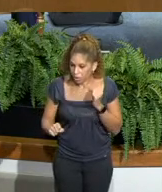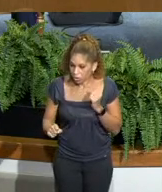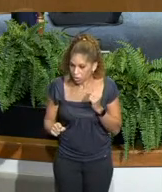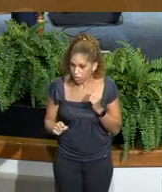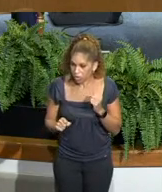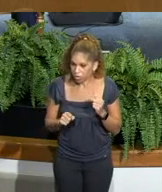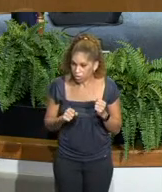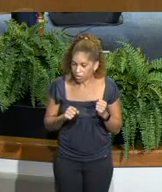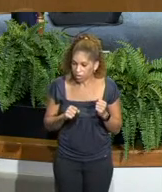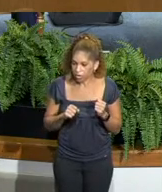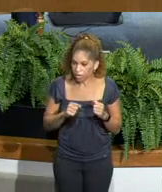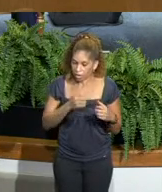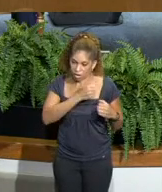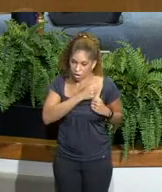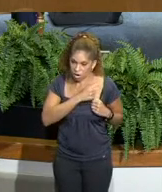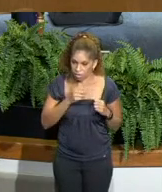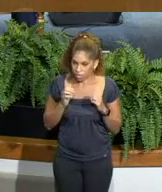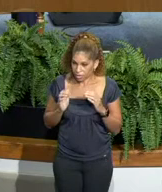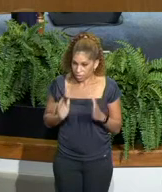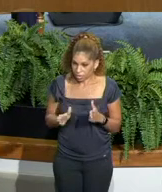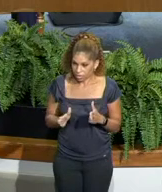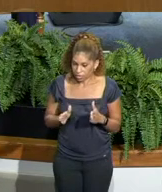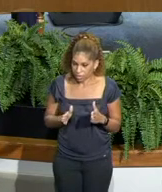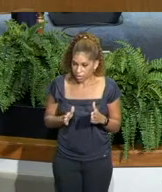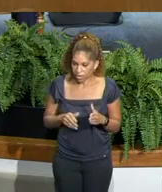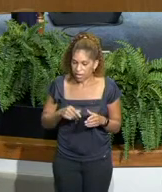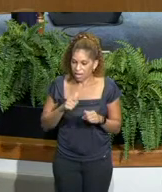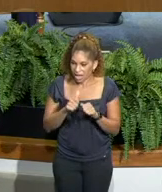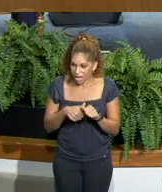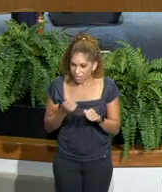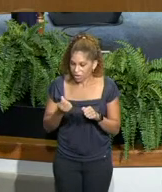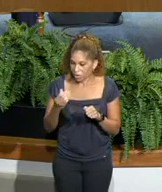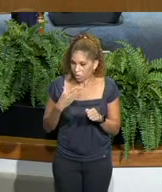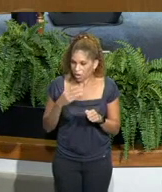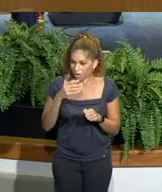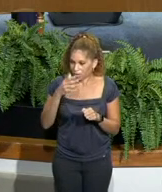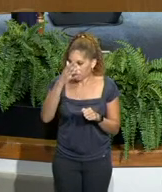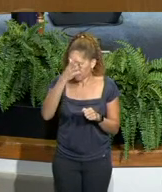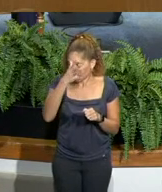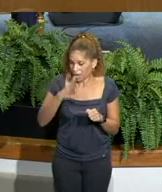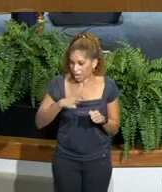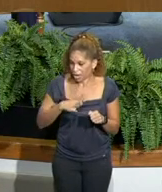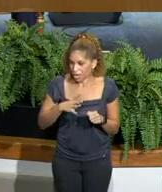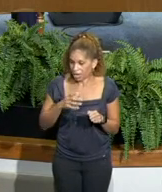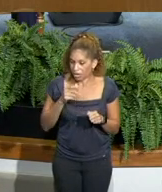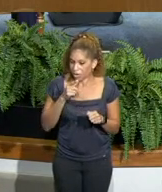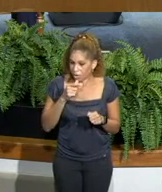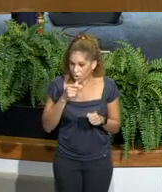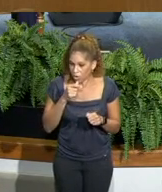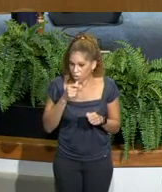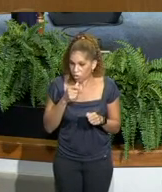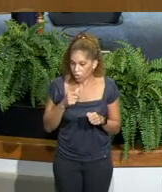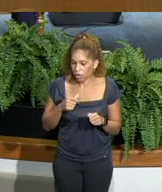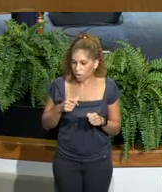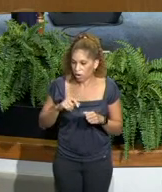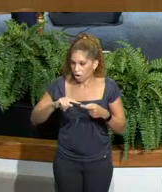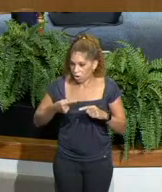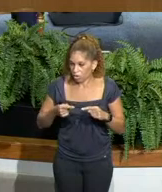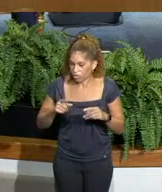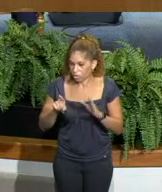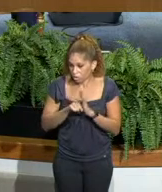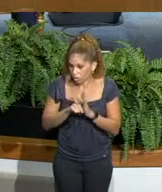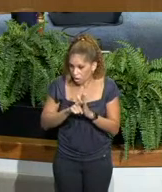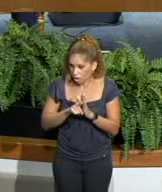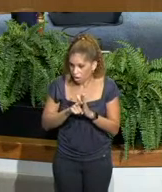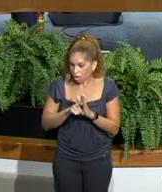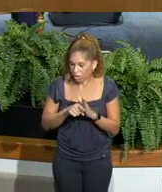said, every white lawman who abuses the law to terrorize us, every white politician who feeds on prejudice and